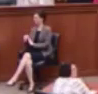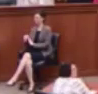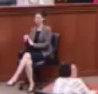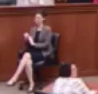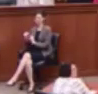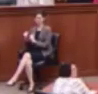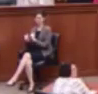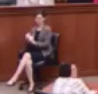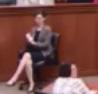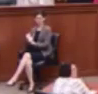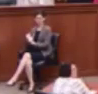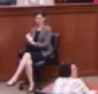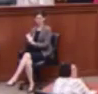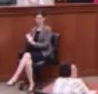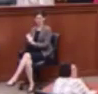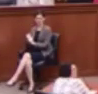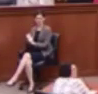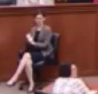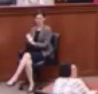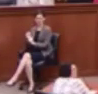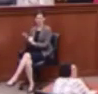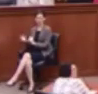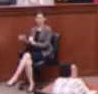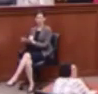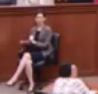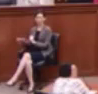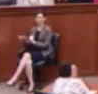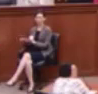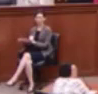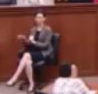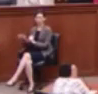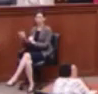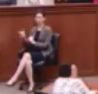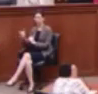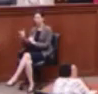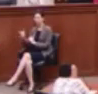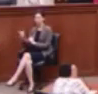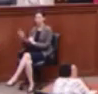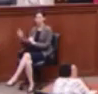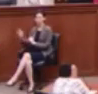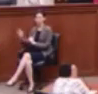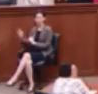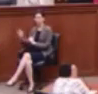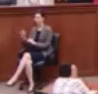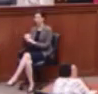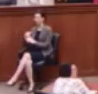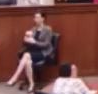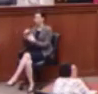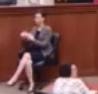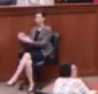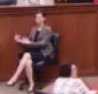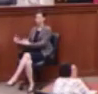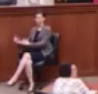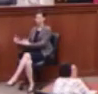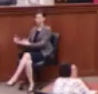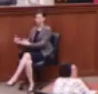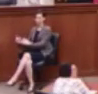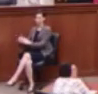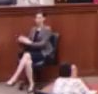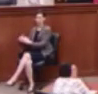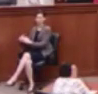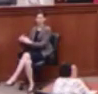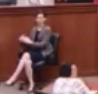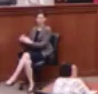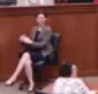issue, and this was probably, I guess, about an 8 or 9 month study process. It culminated in